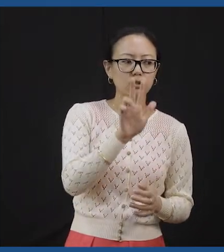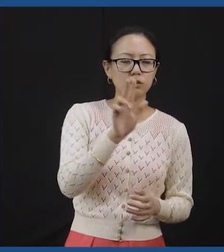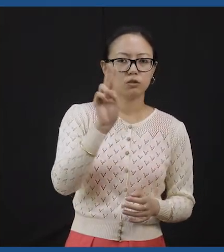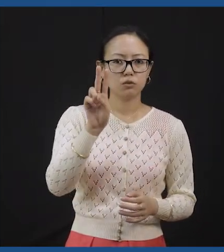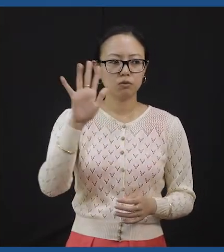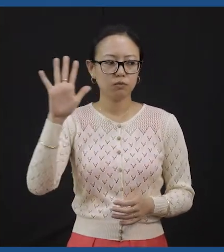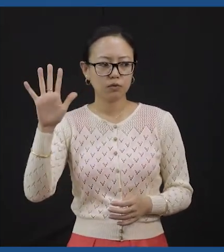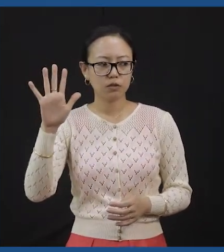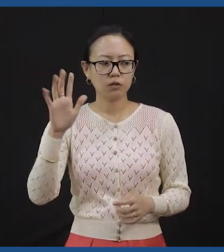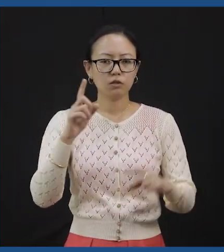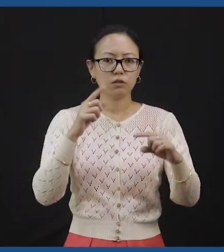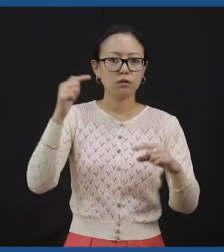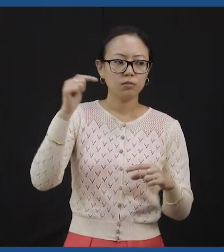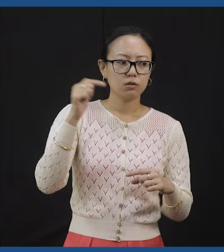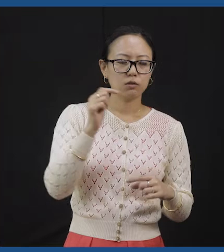answer 8.